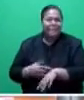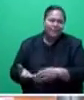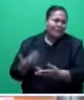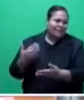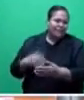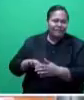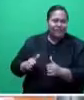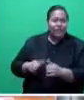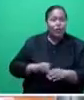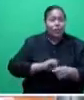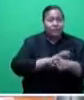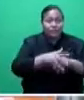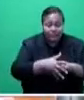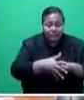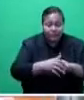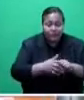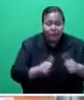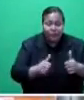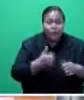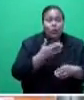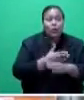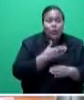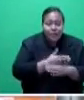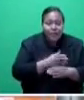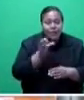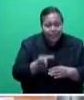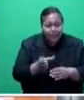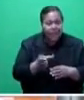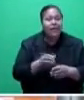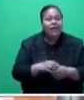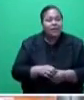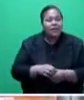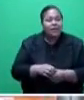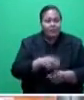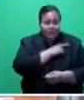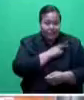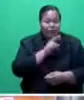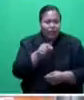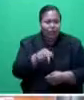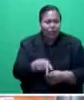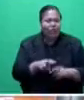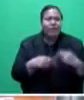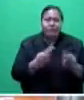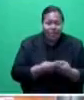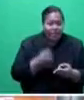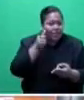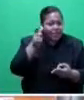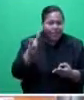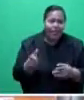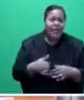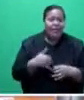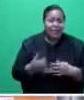period ends, workers' entitlement to family care and paternity leave will resume as normal. So it is an interim